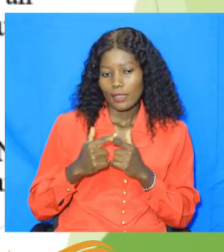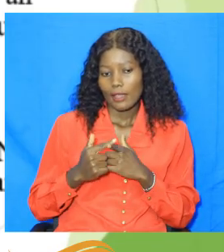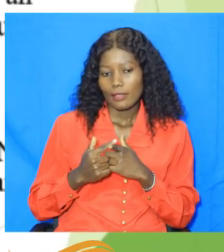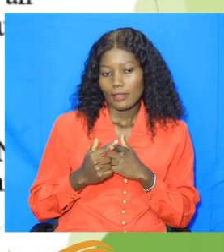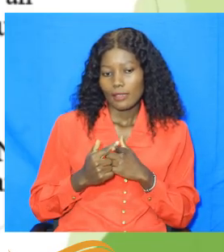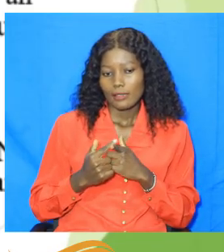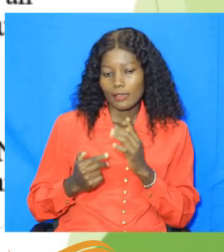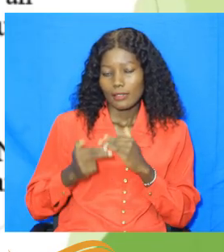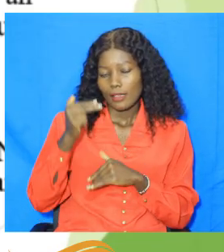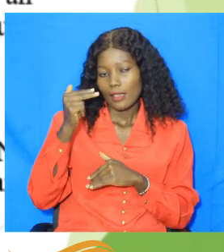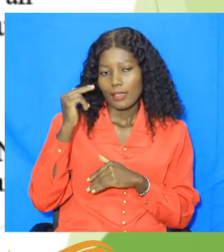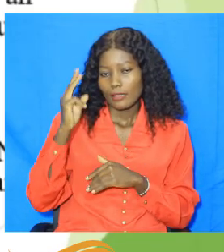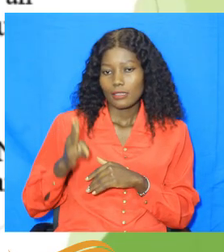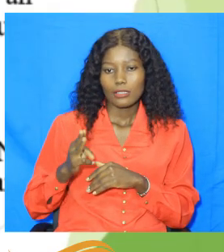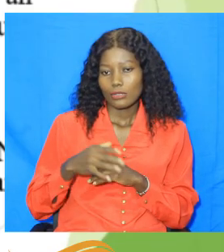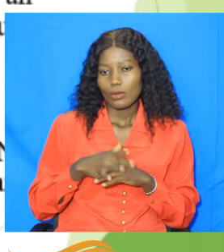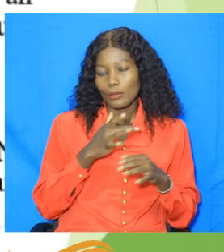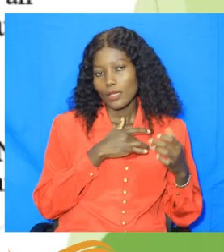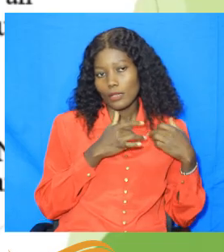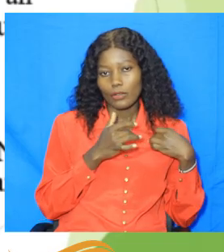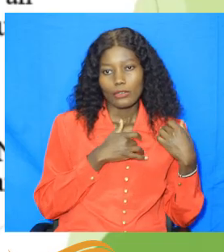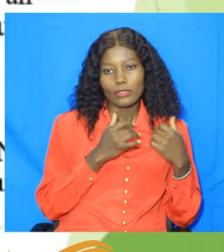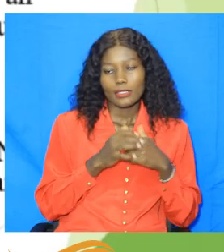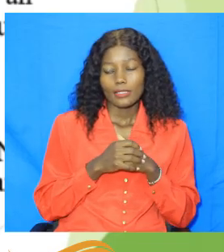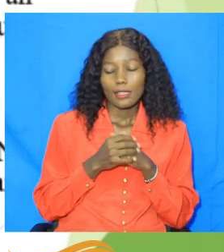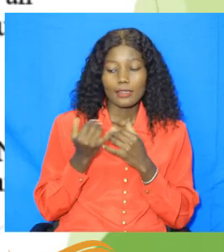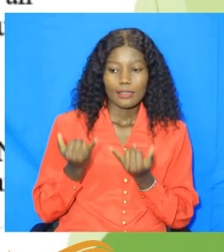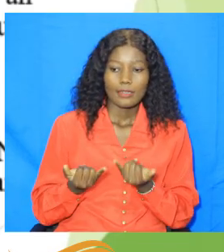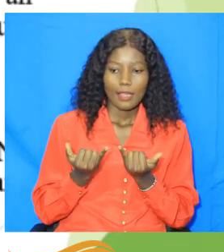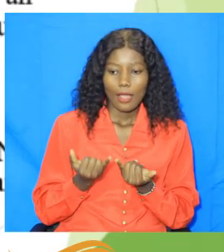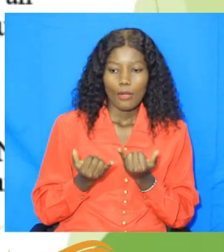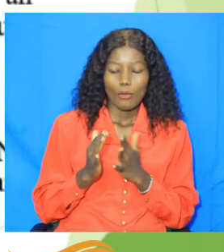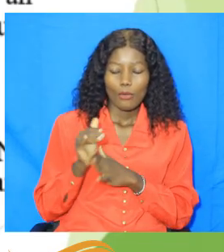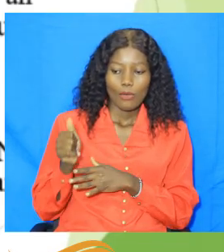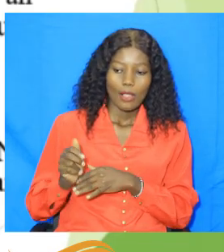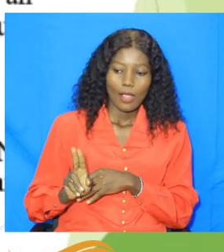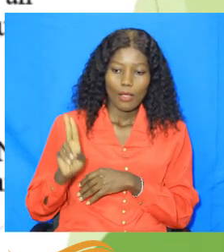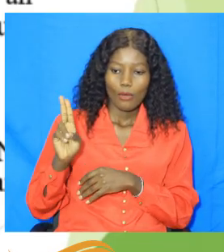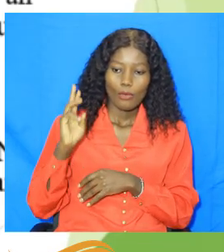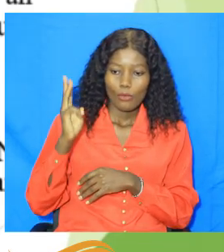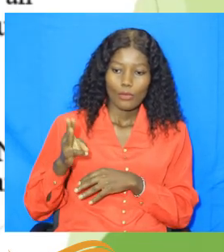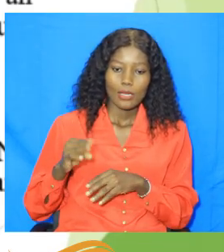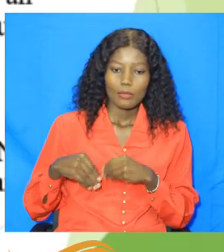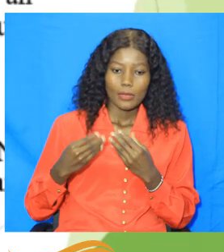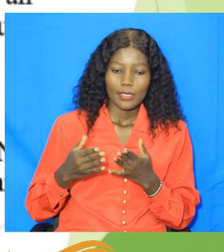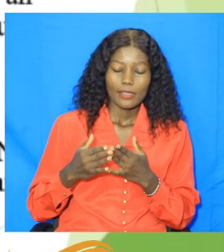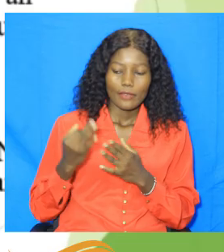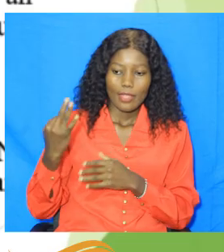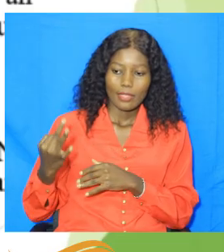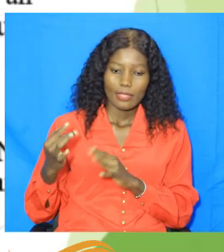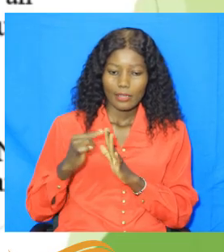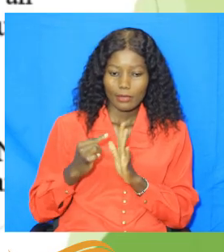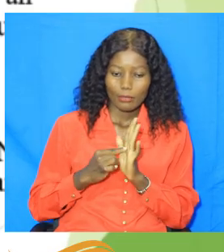the highest will be considered. So Ao will be awarded